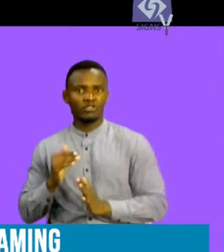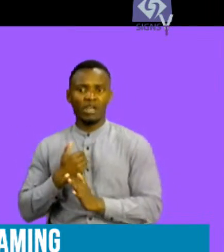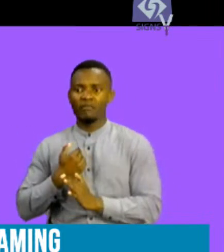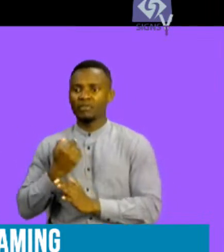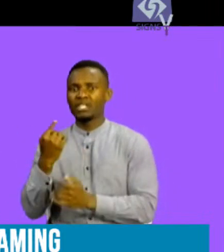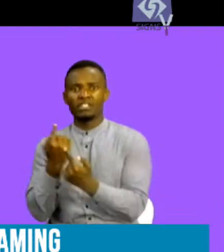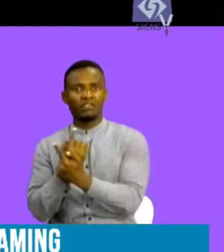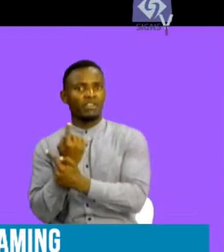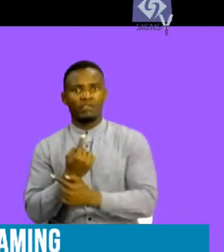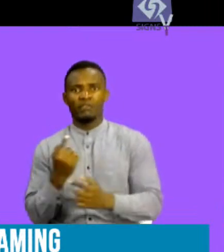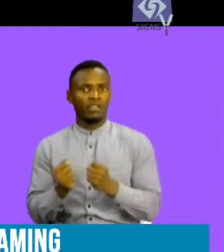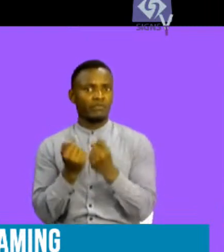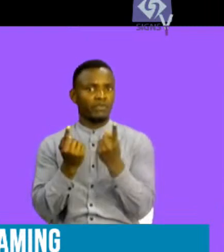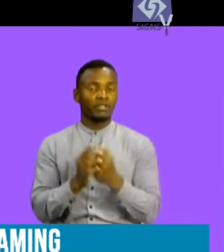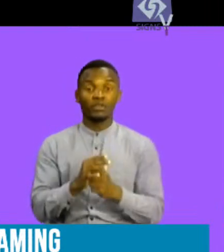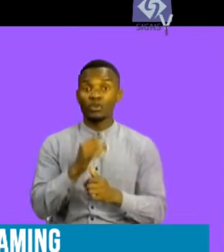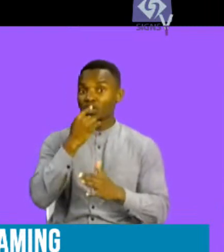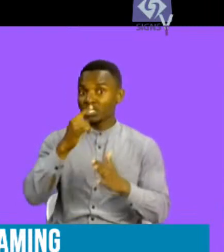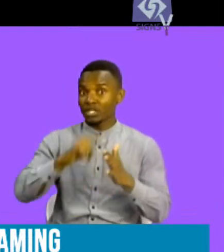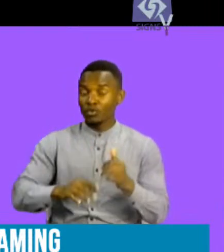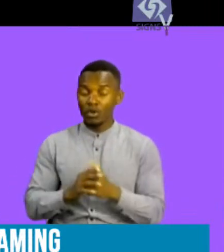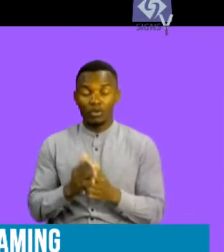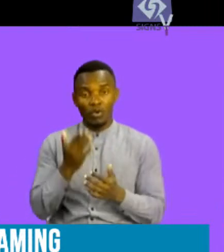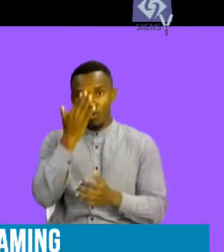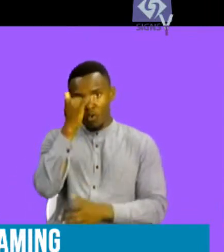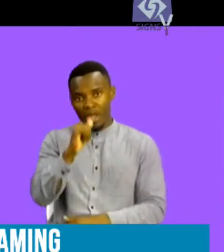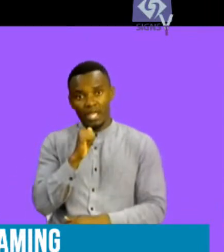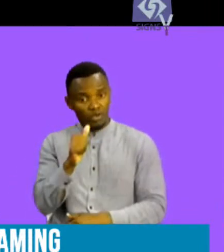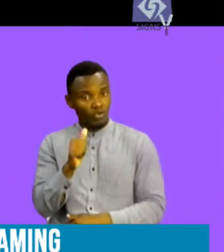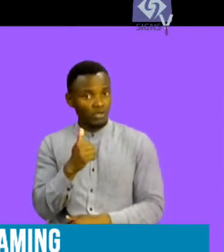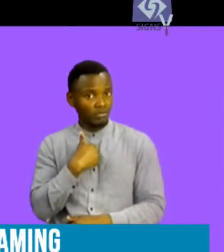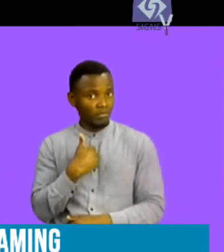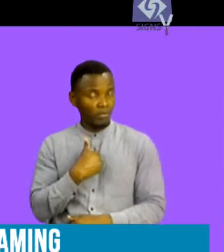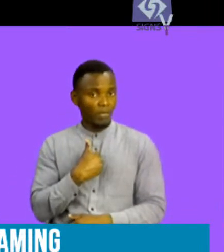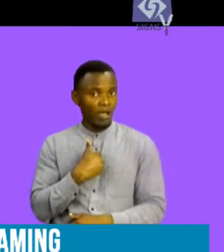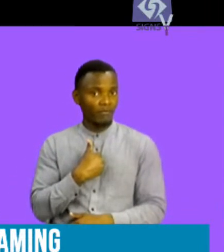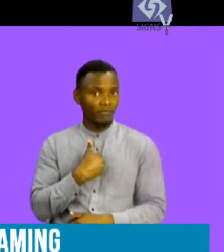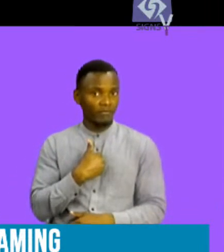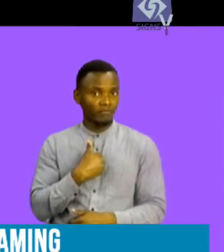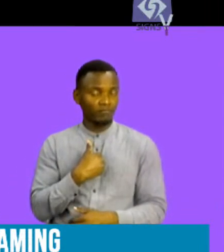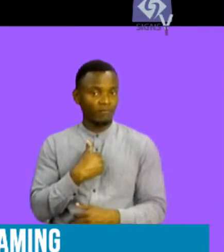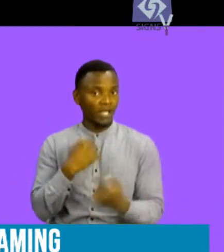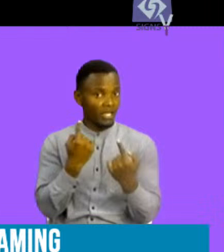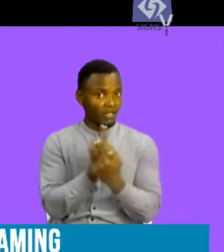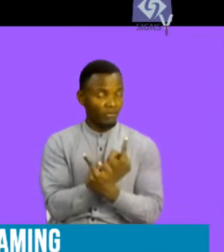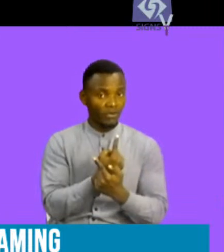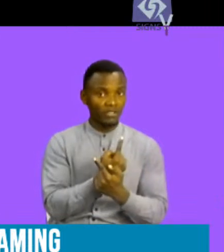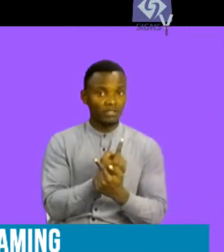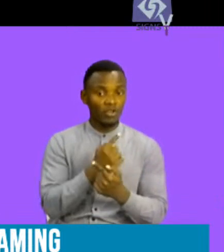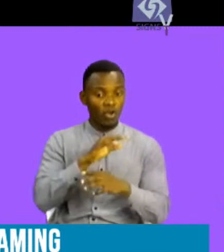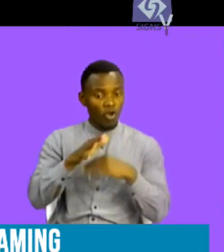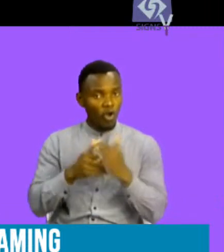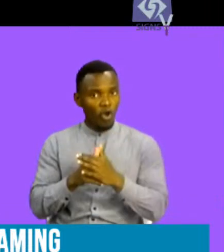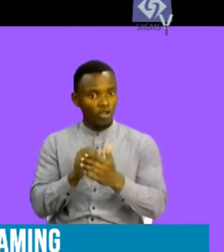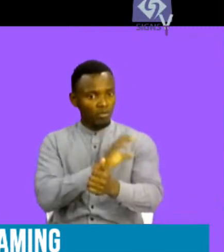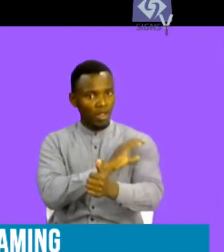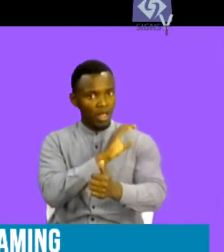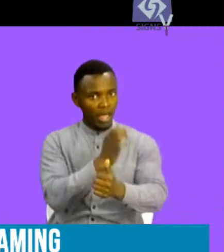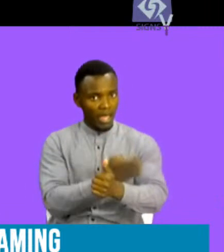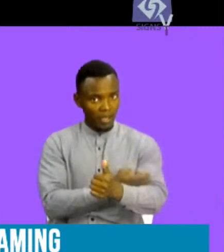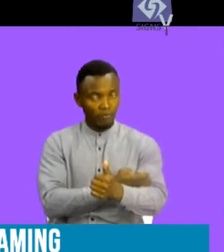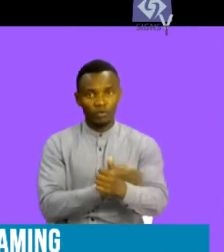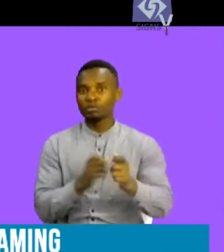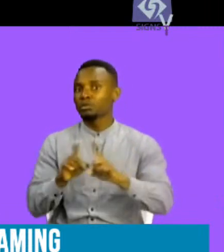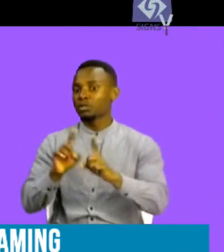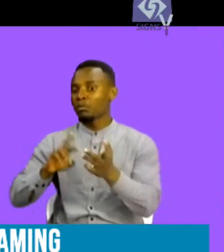Roysambu, another, so we say, why don't we make a difference by harnessing all these resources together and efforts together and really coming